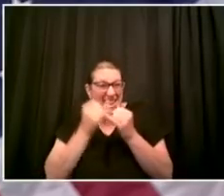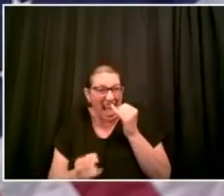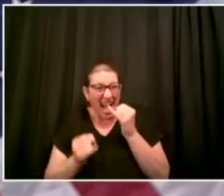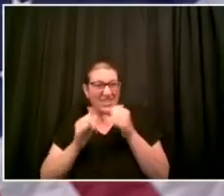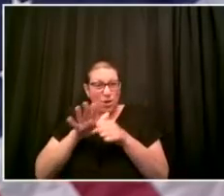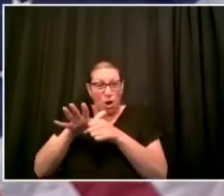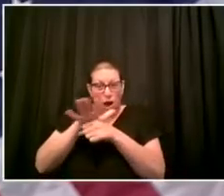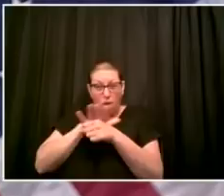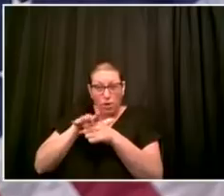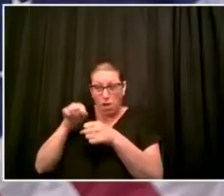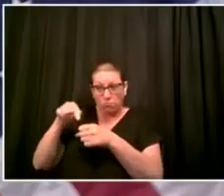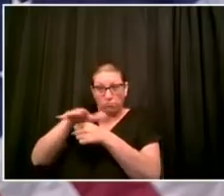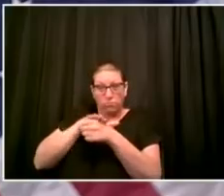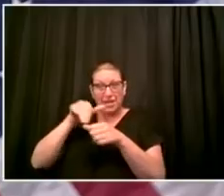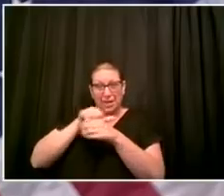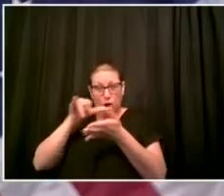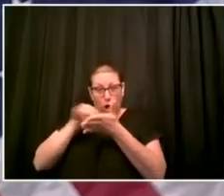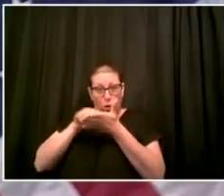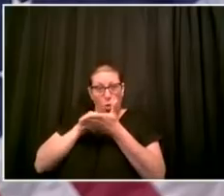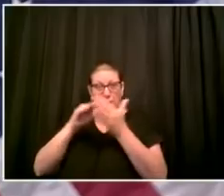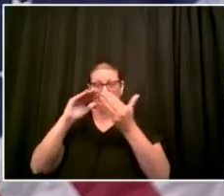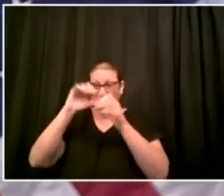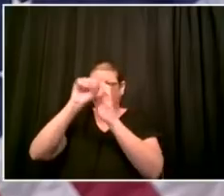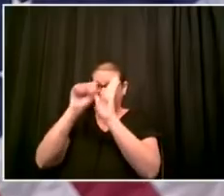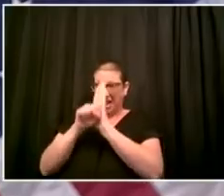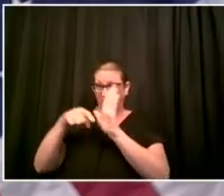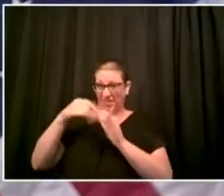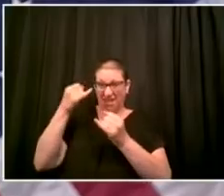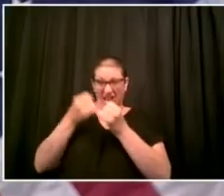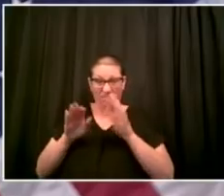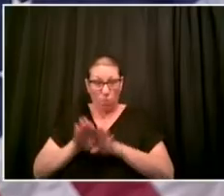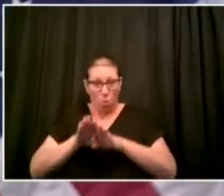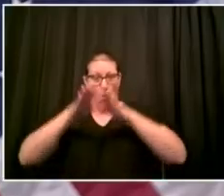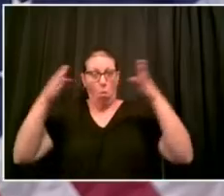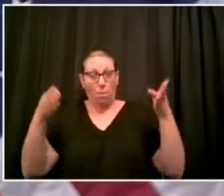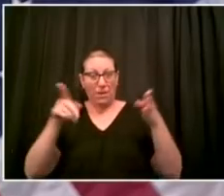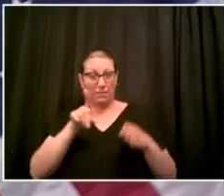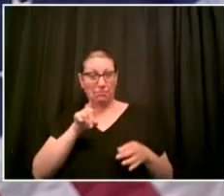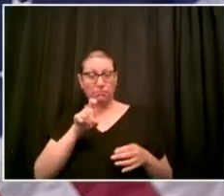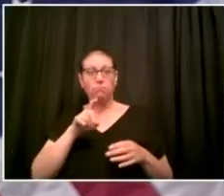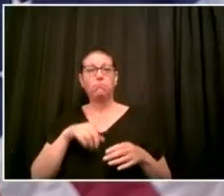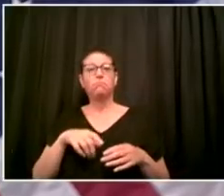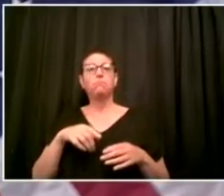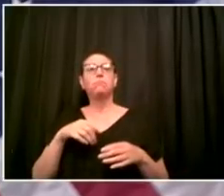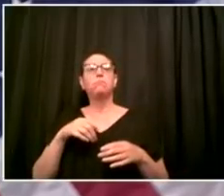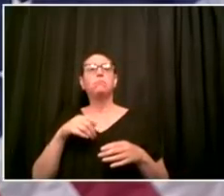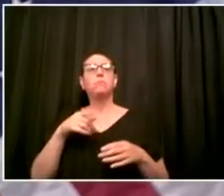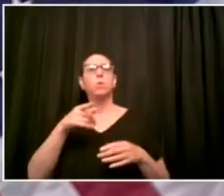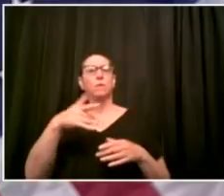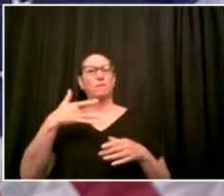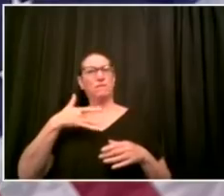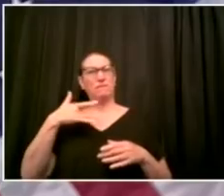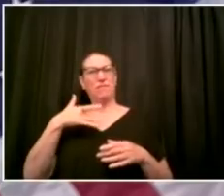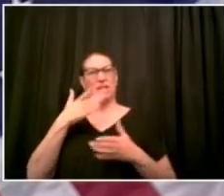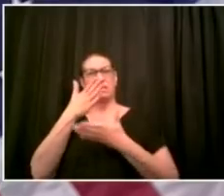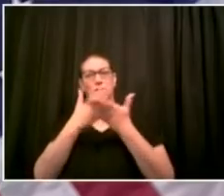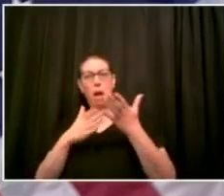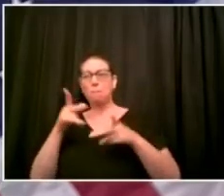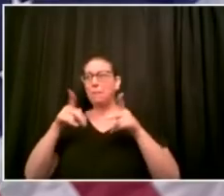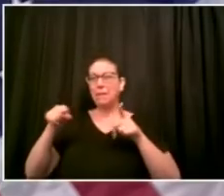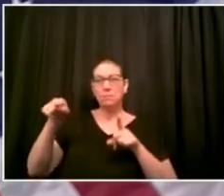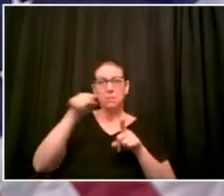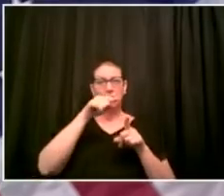additional pressure put on the city? Do you anticipate maybe some people jumping the gun? How are you going to try